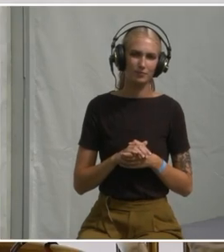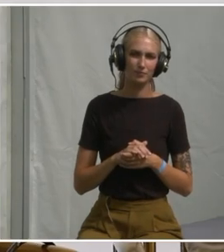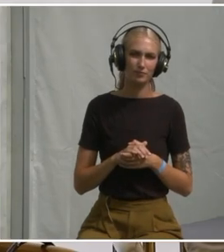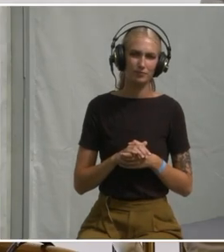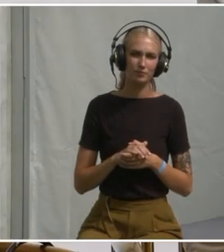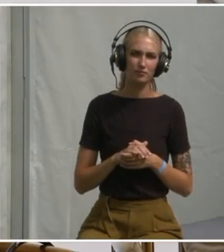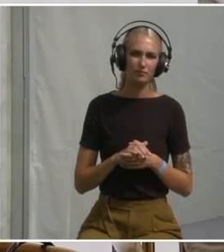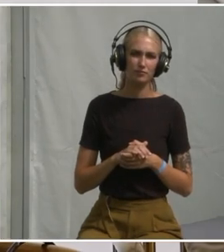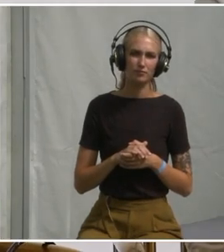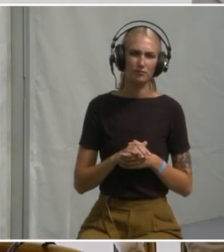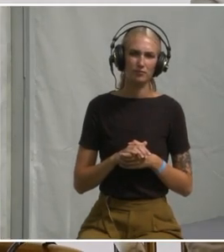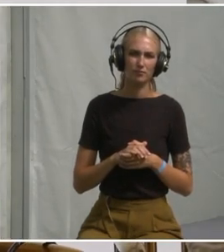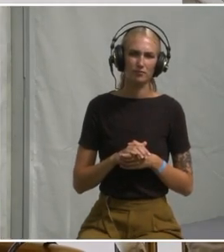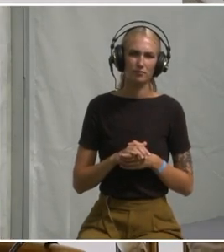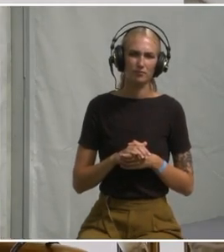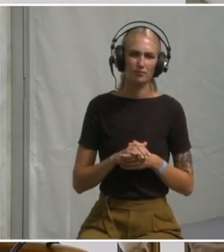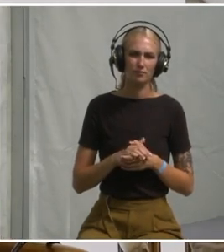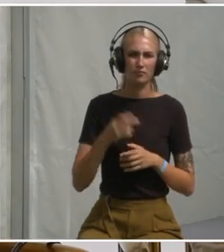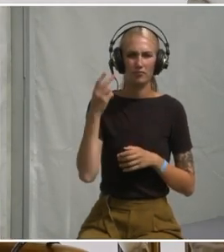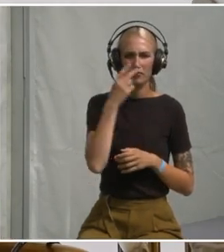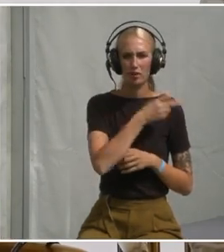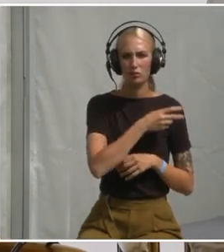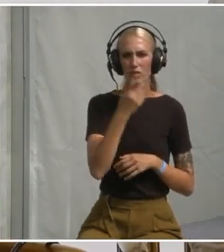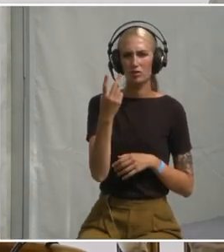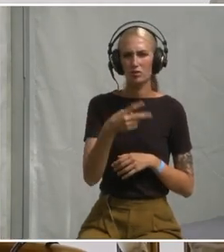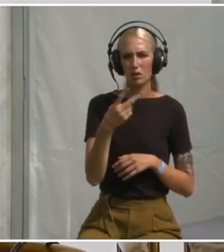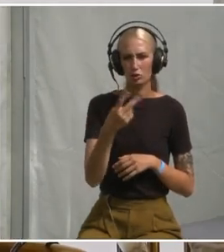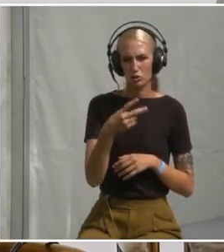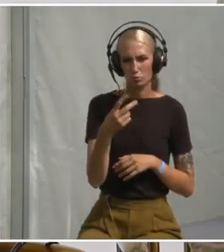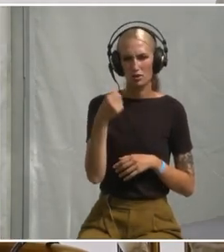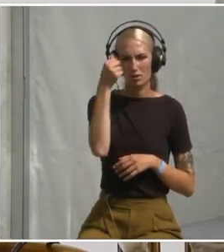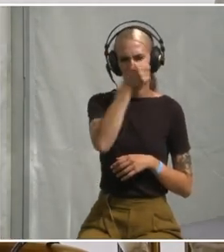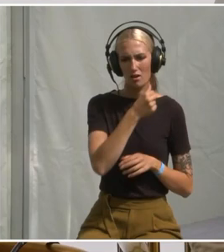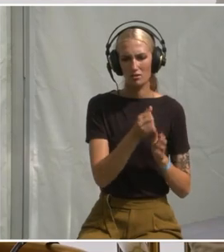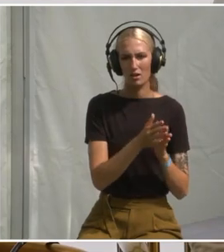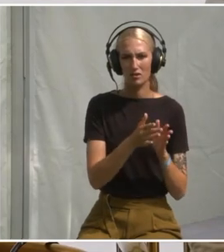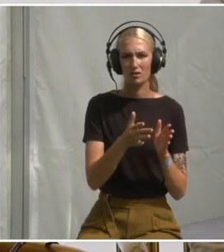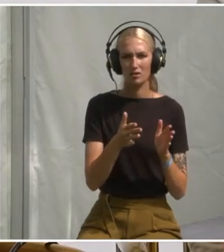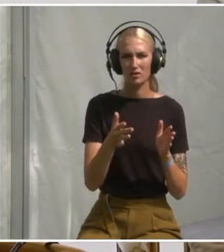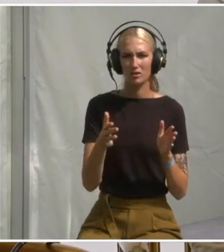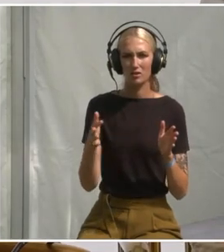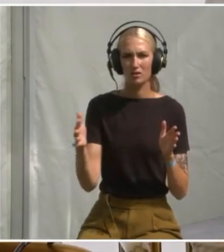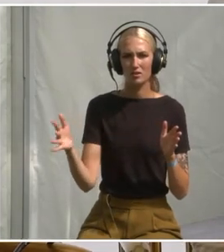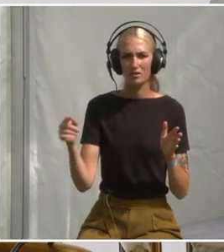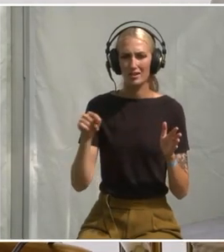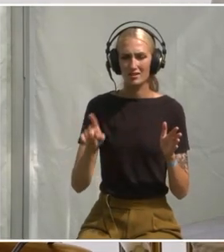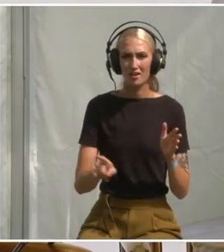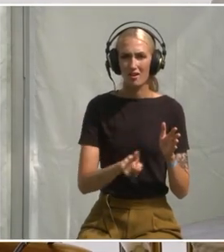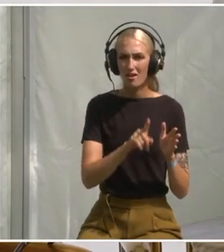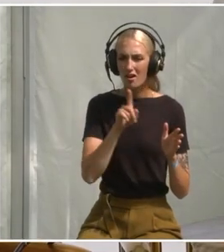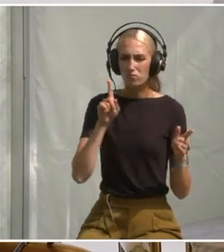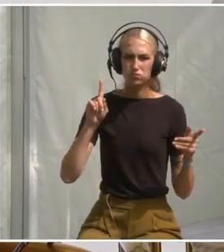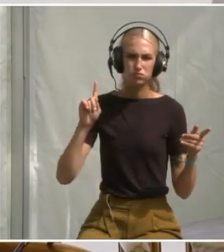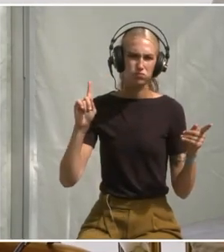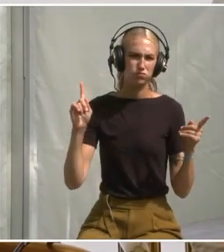in one sense, I think in this 2020s, we are living in a big transformation period.